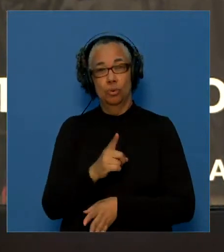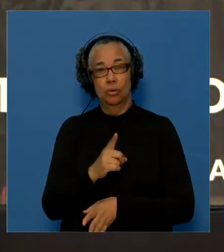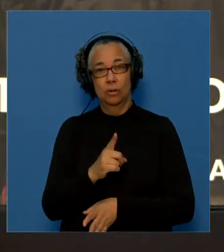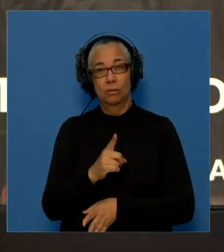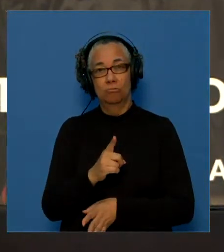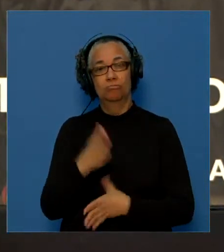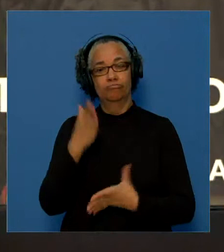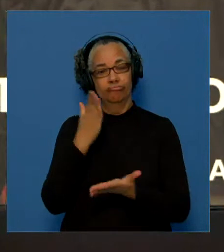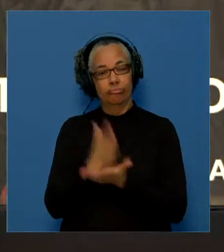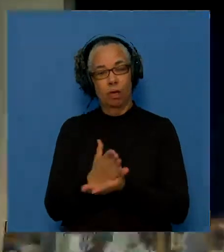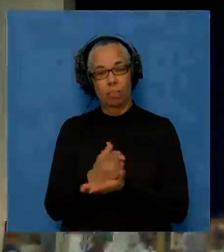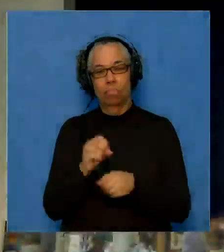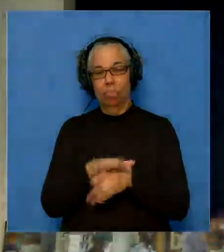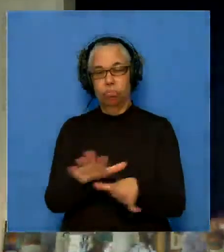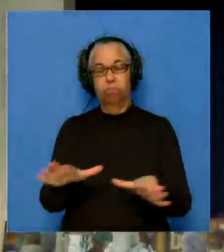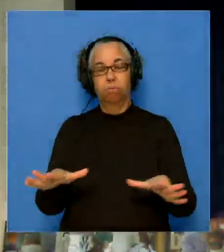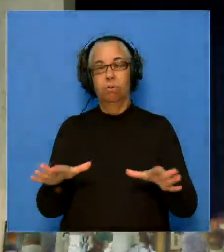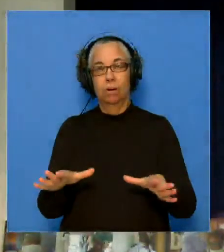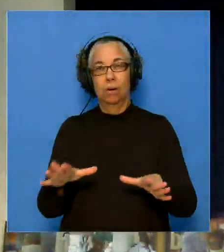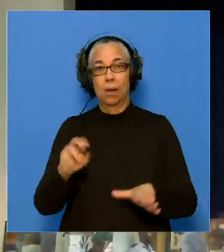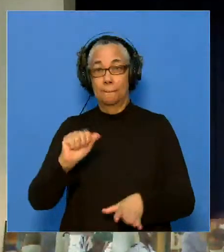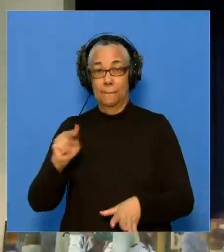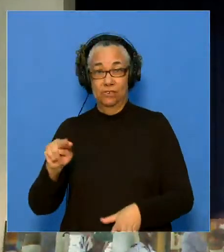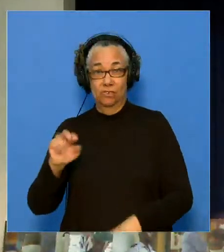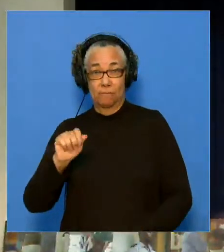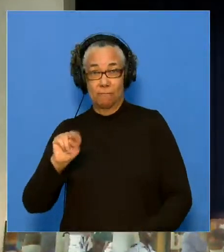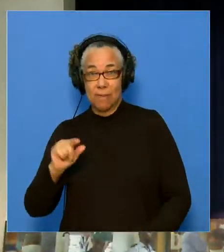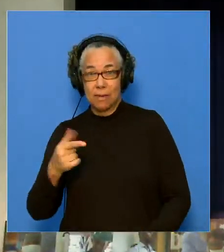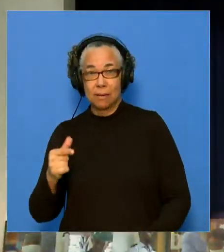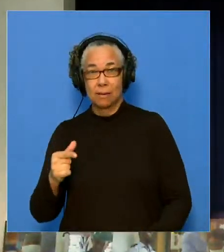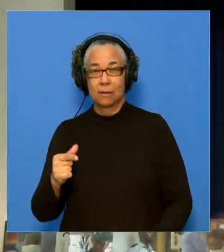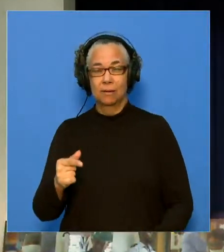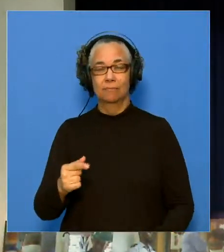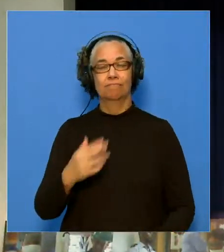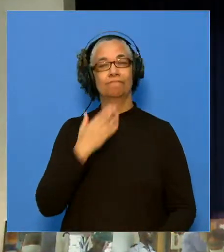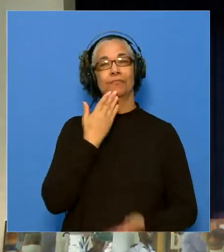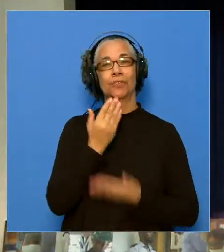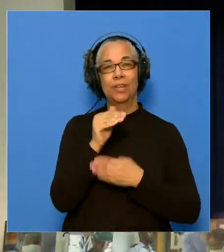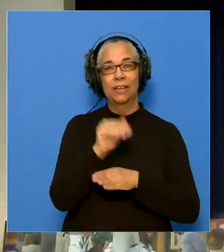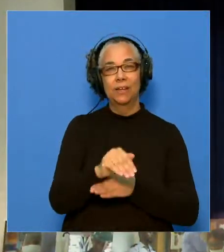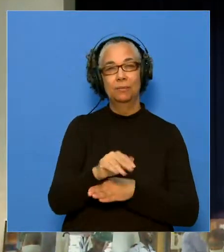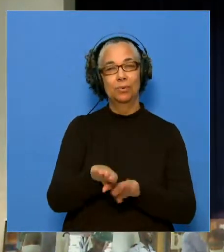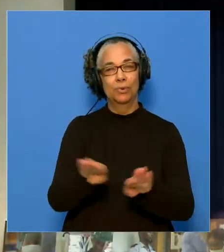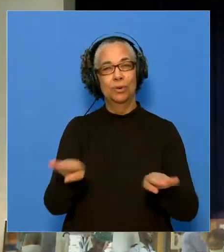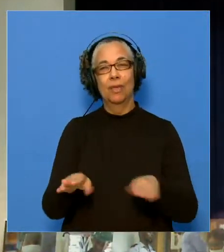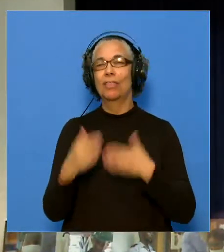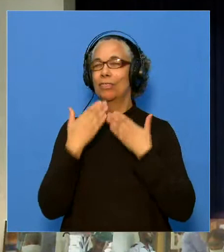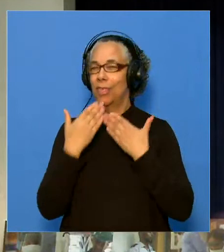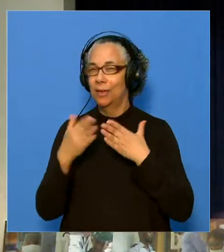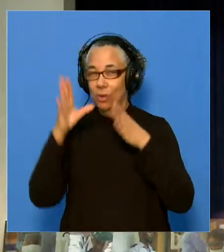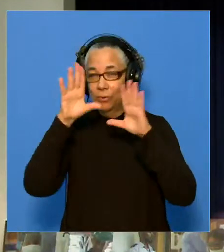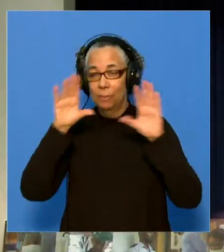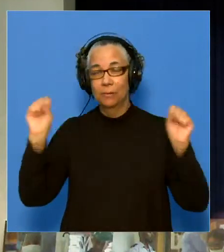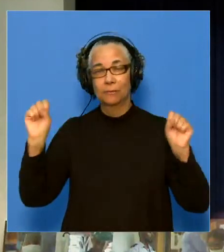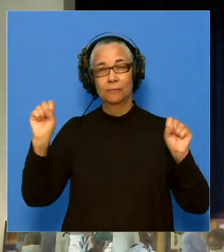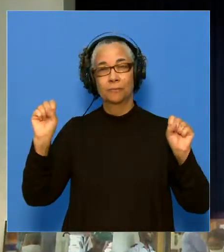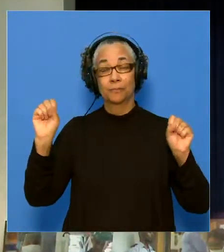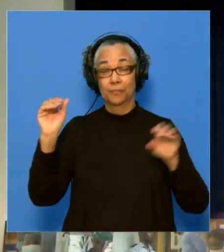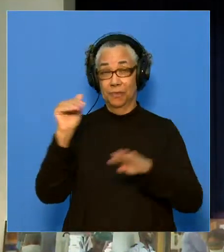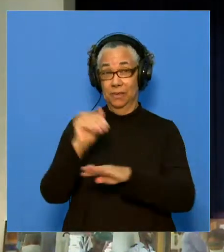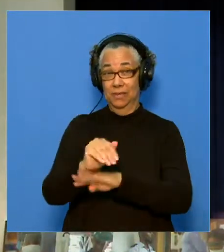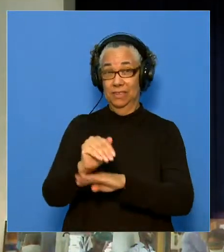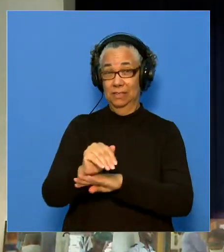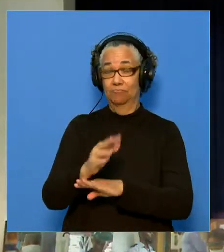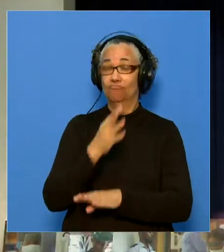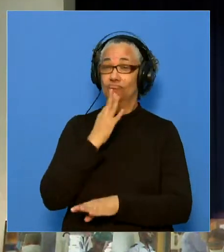this outbreak. Minister Ming. Good evening, Bermuda, and thank you, Premier. This evening, I will